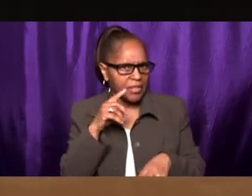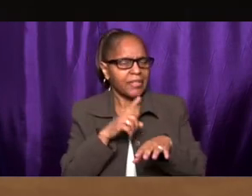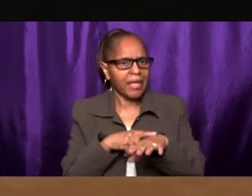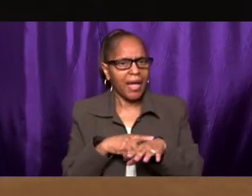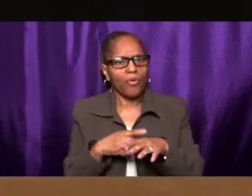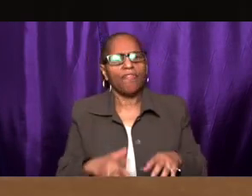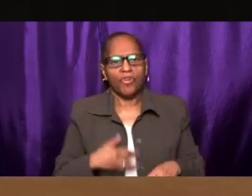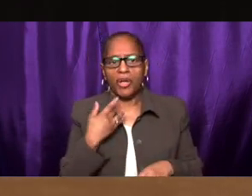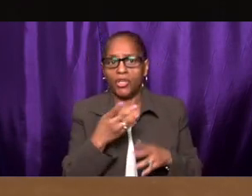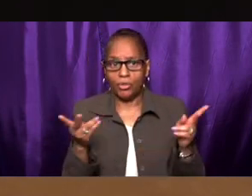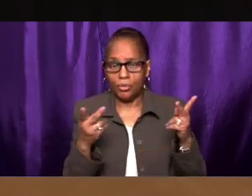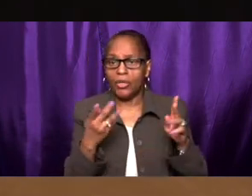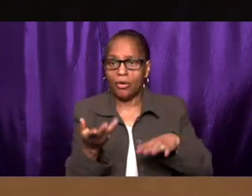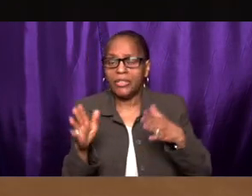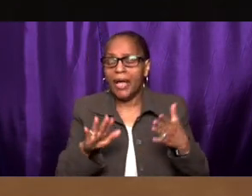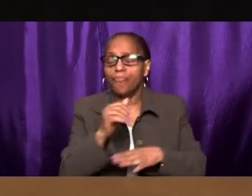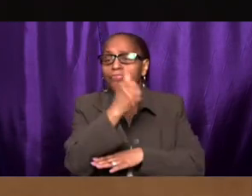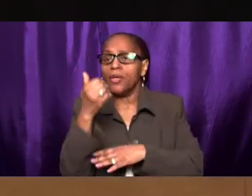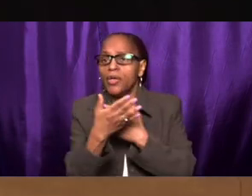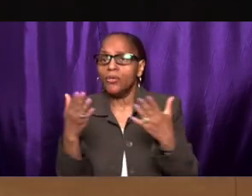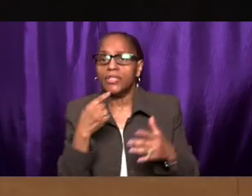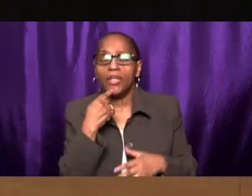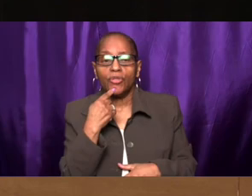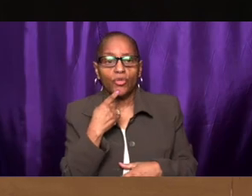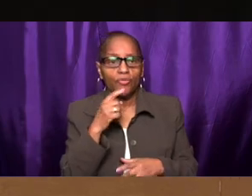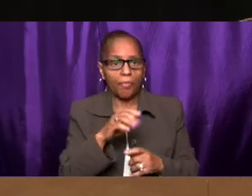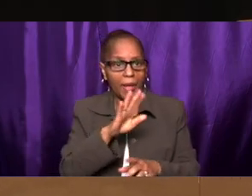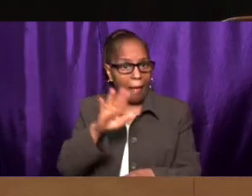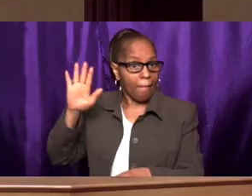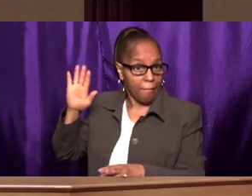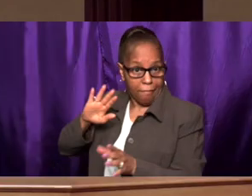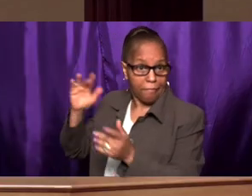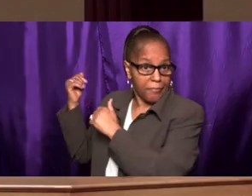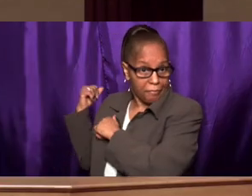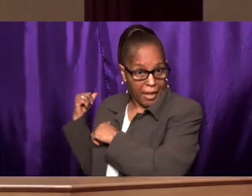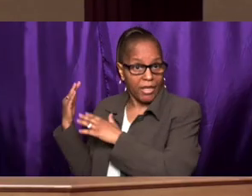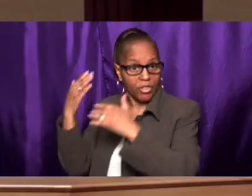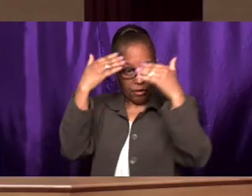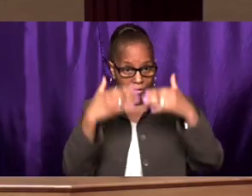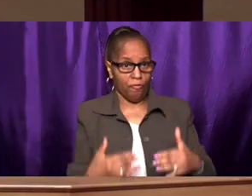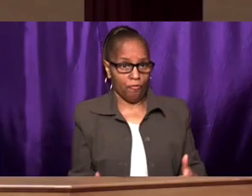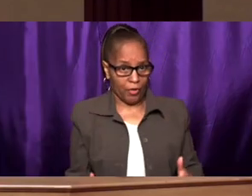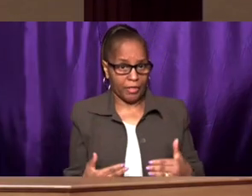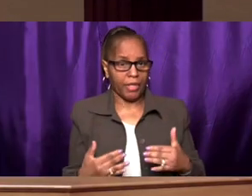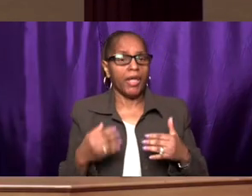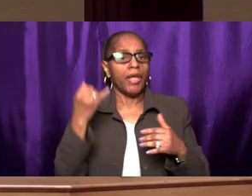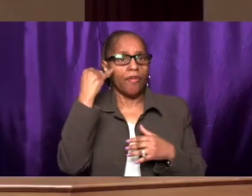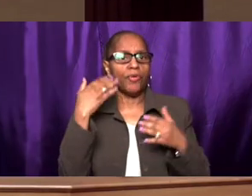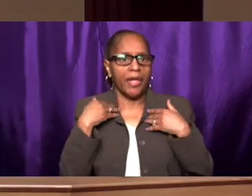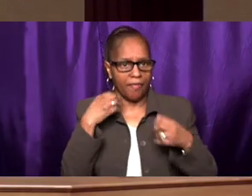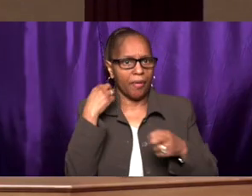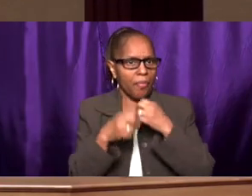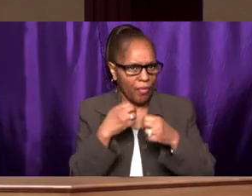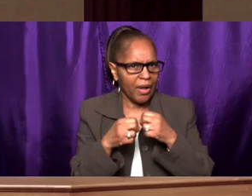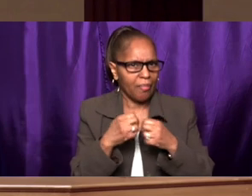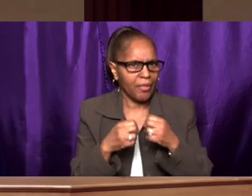gonna die. Is there anybody here who will tell the truth from the back to the front, from the front to the back, that you've gone through some seasons